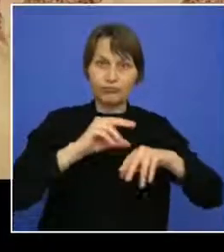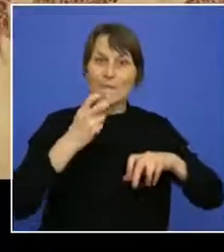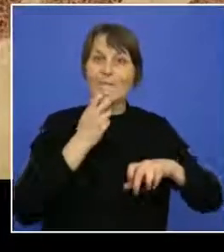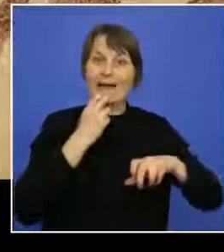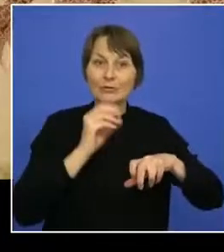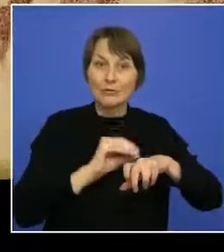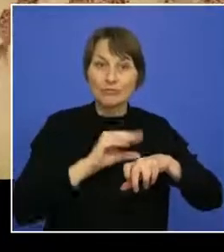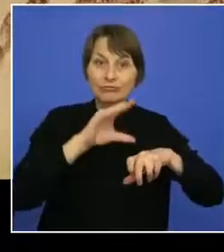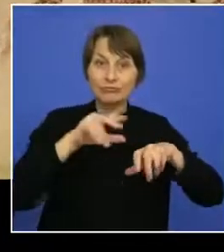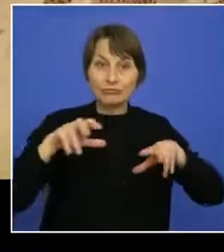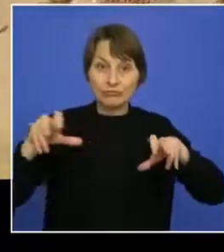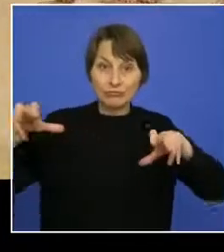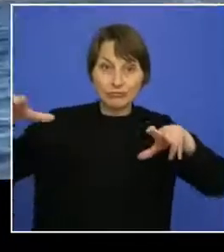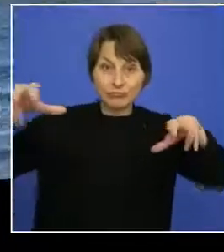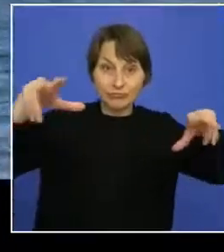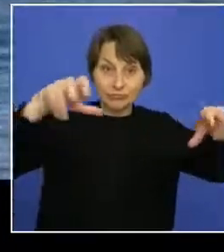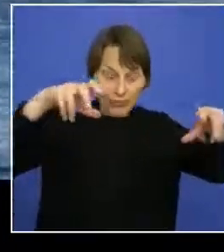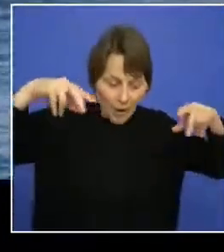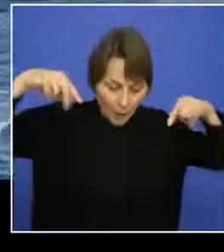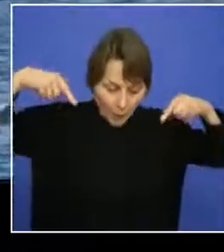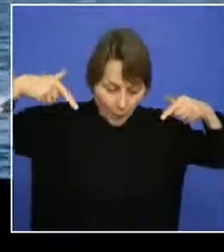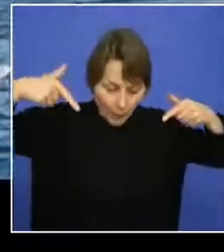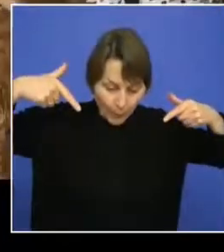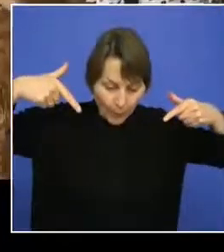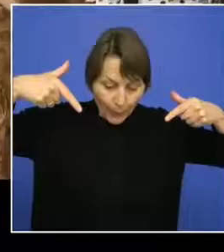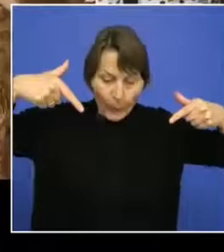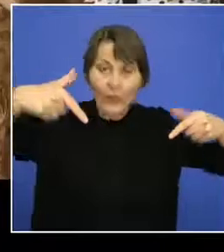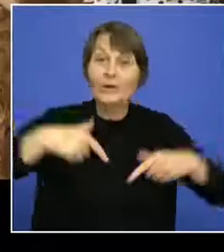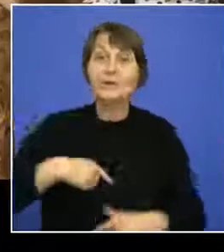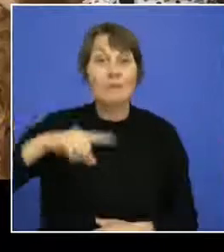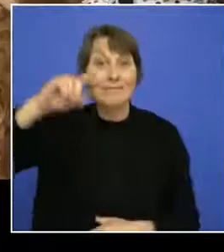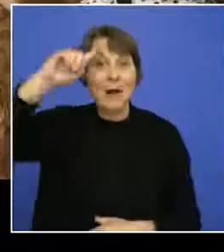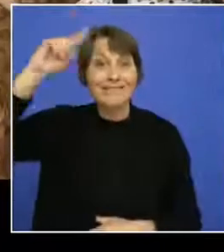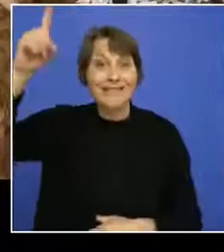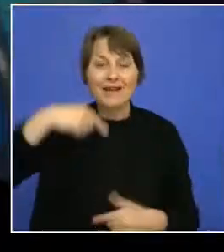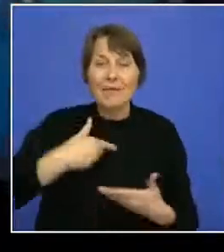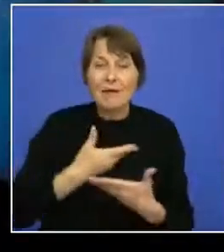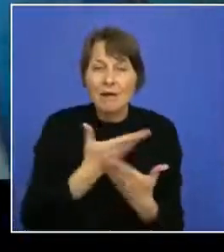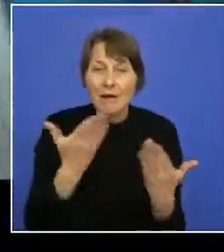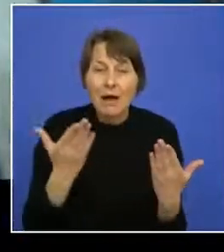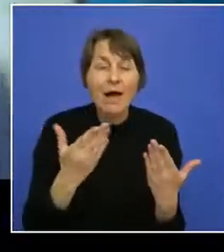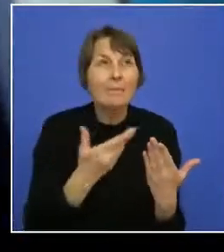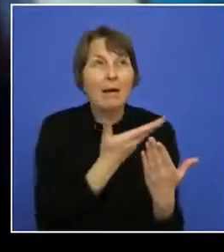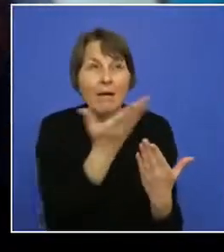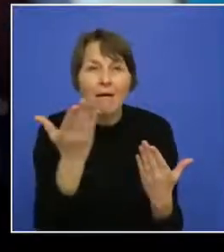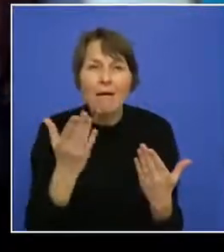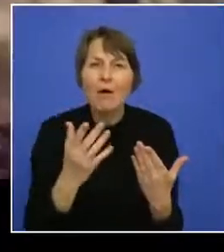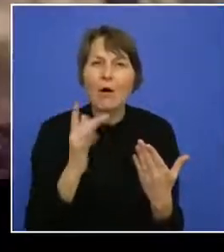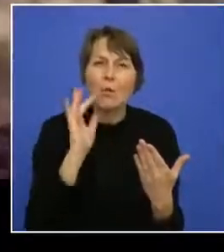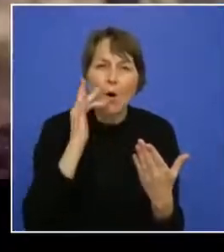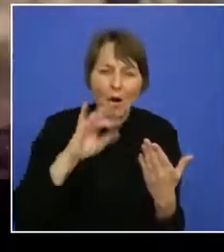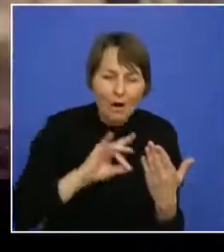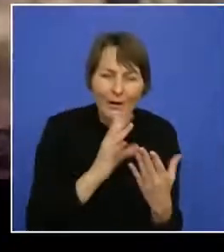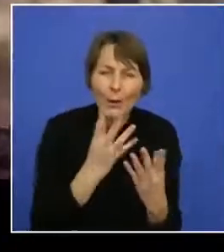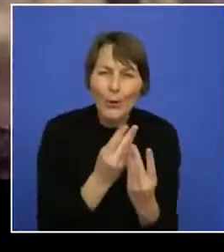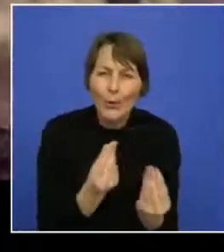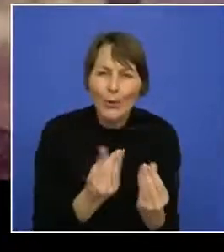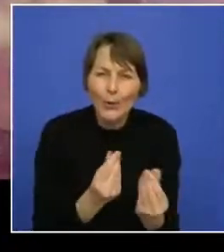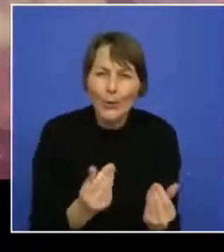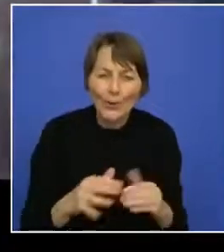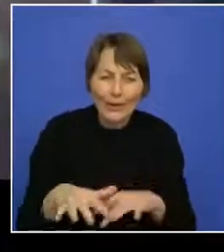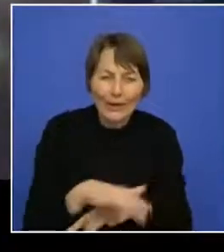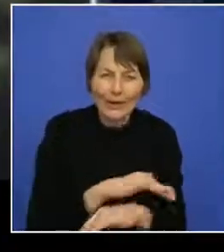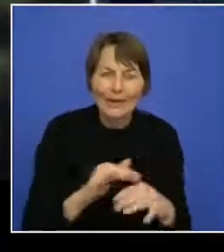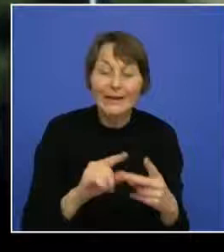ideas. There's animal preservation, climate research, water purification. We are looking for contribution